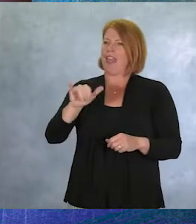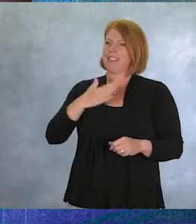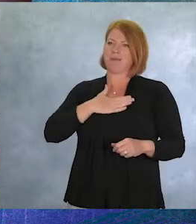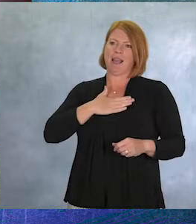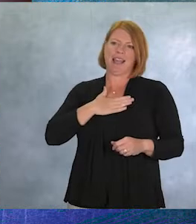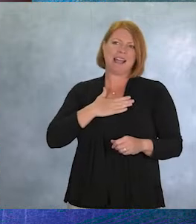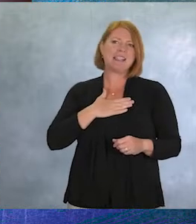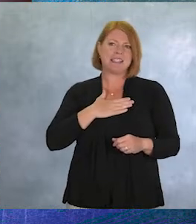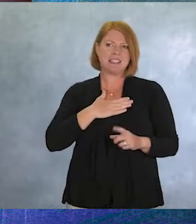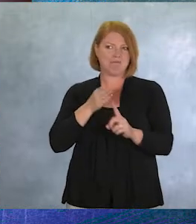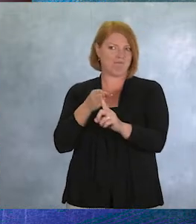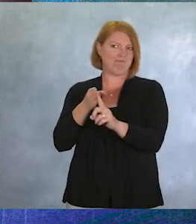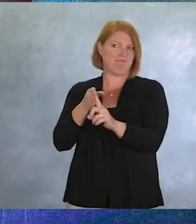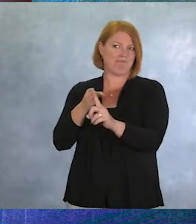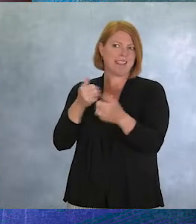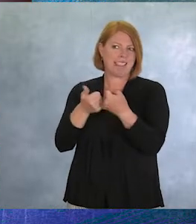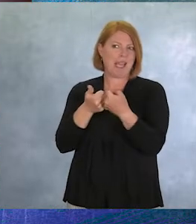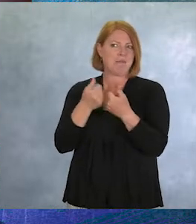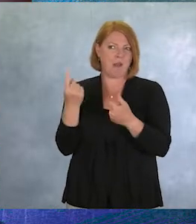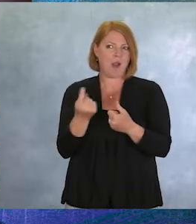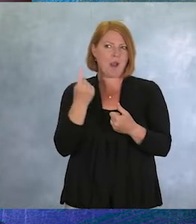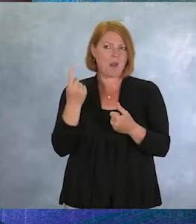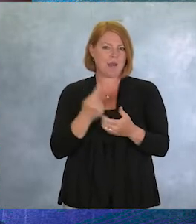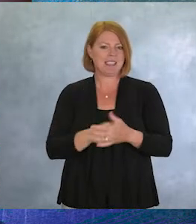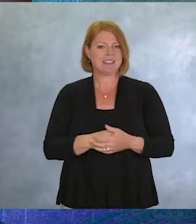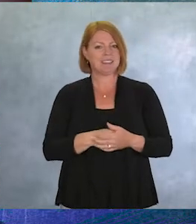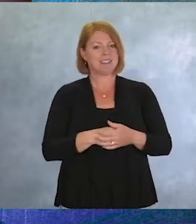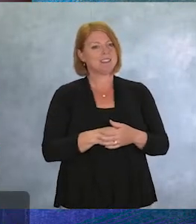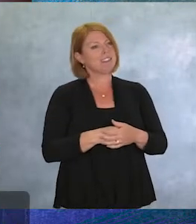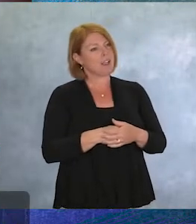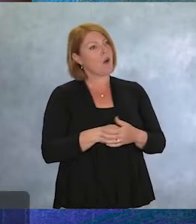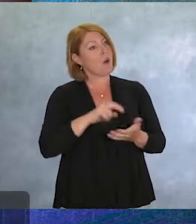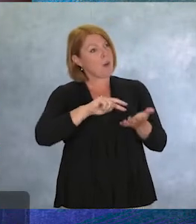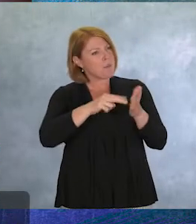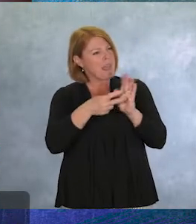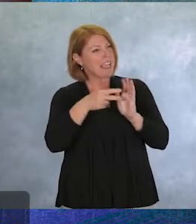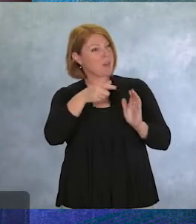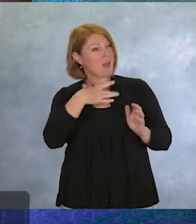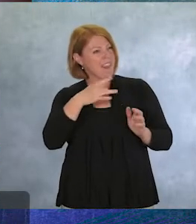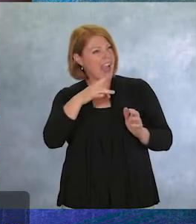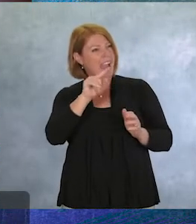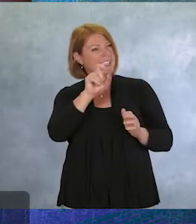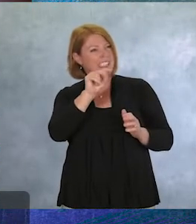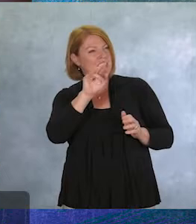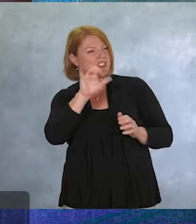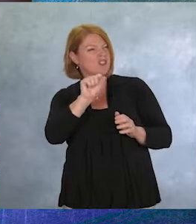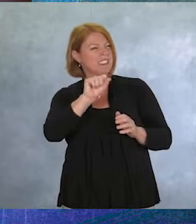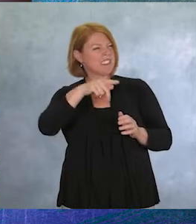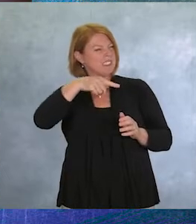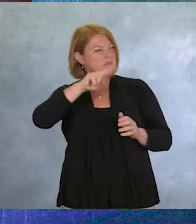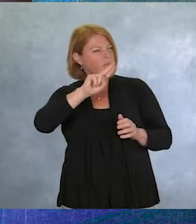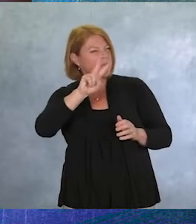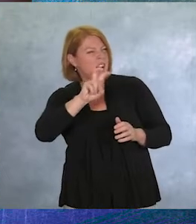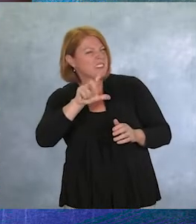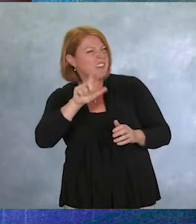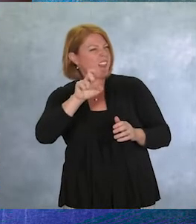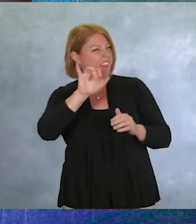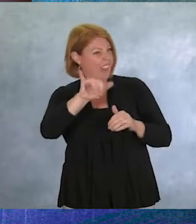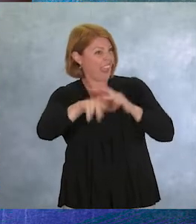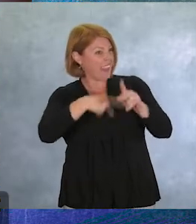my go-to right now. Typically, a lot of do you love Tetris or a lot of puzzle games? Just out of